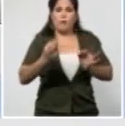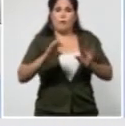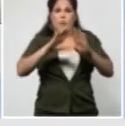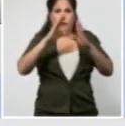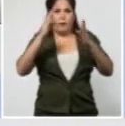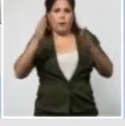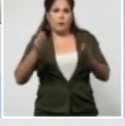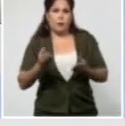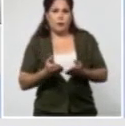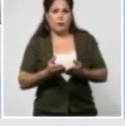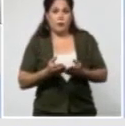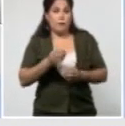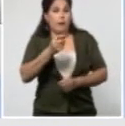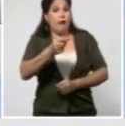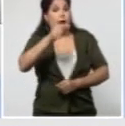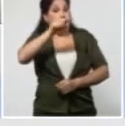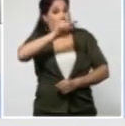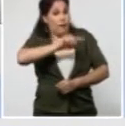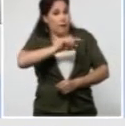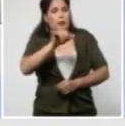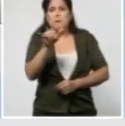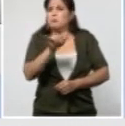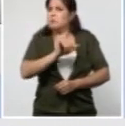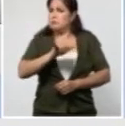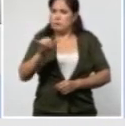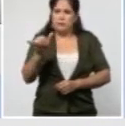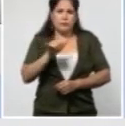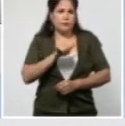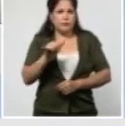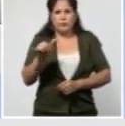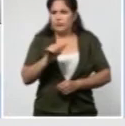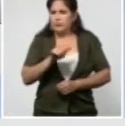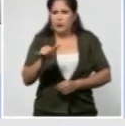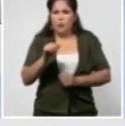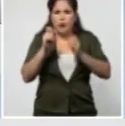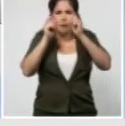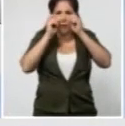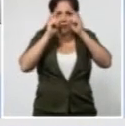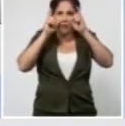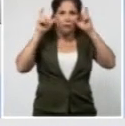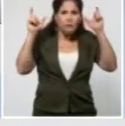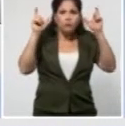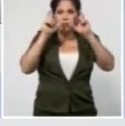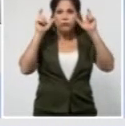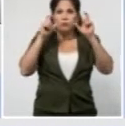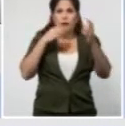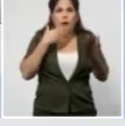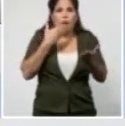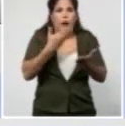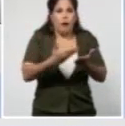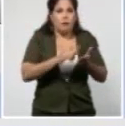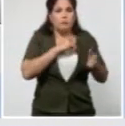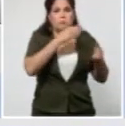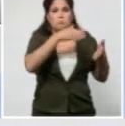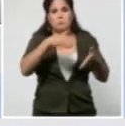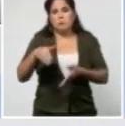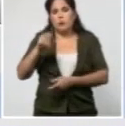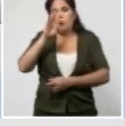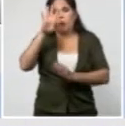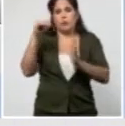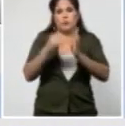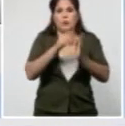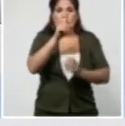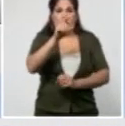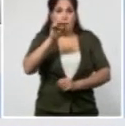52% of all the cases reported in the world. Yesterday,